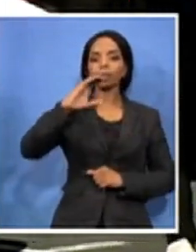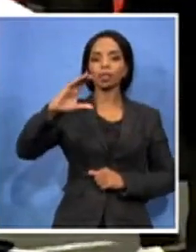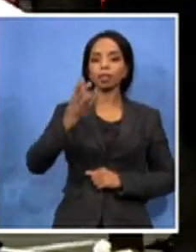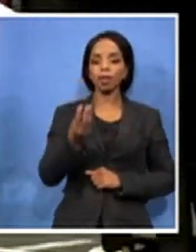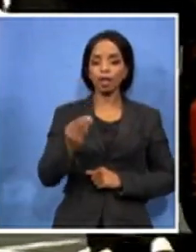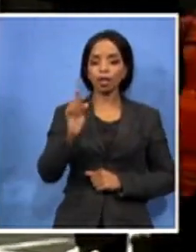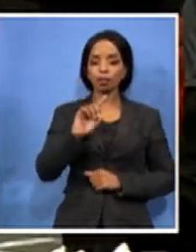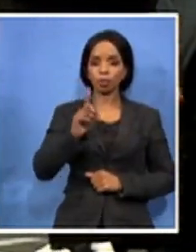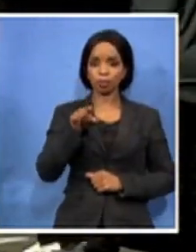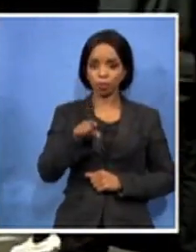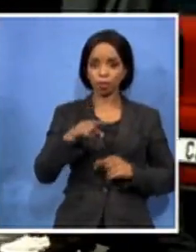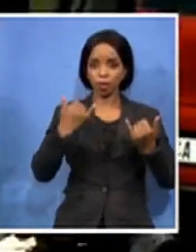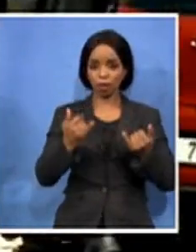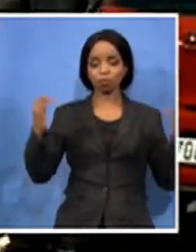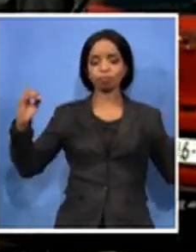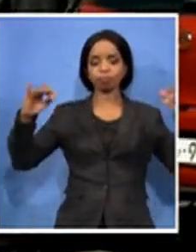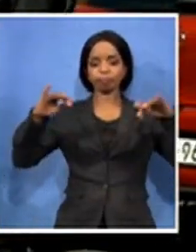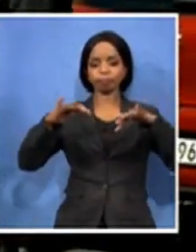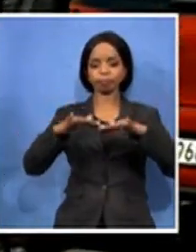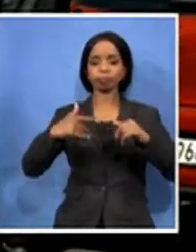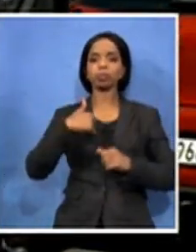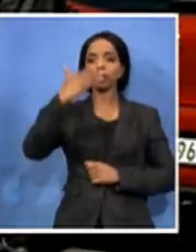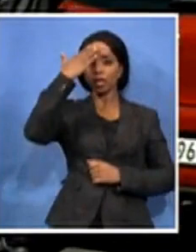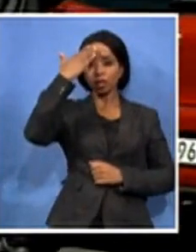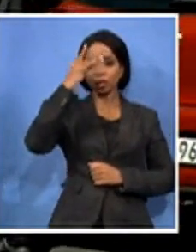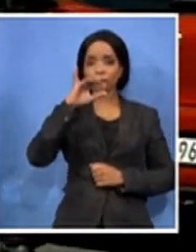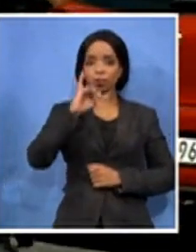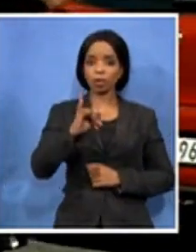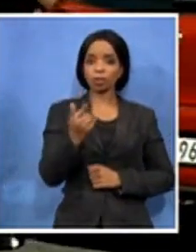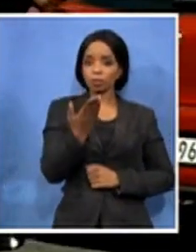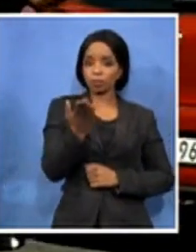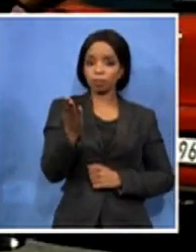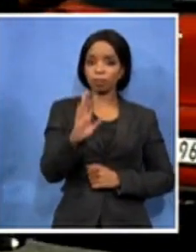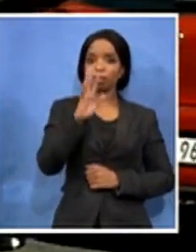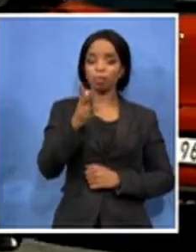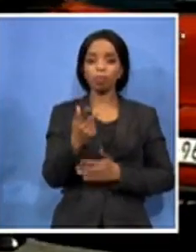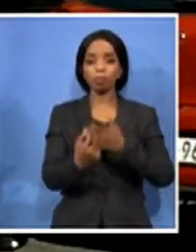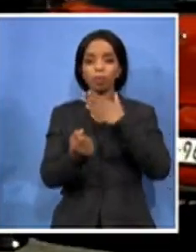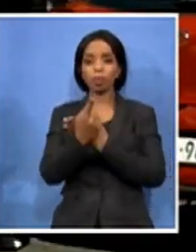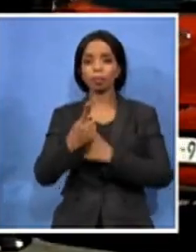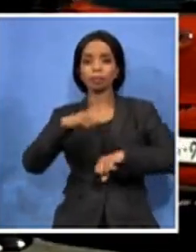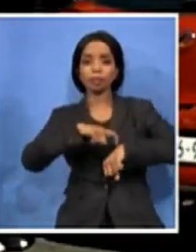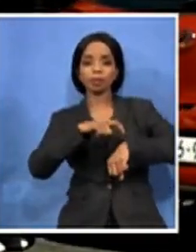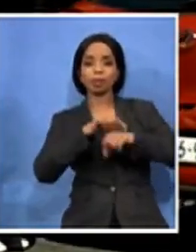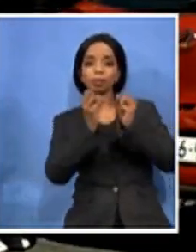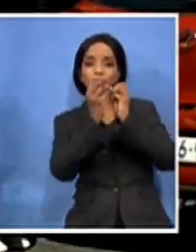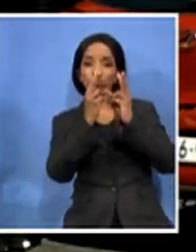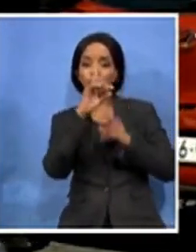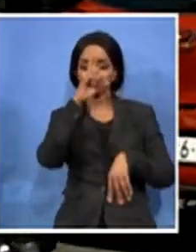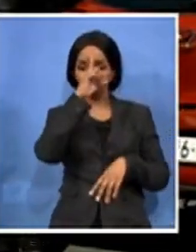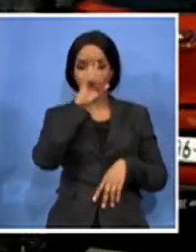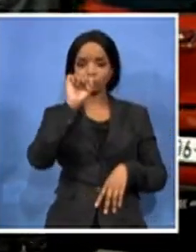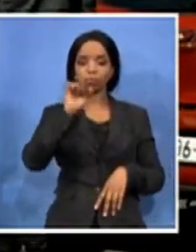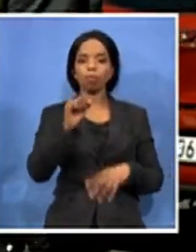know that the protest itself will be taking place at 12, or it's just gone 12 o'clock, just a few minutes before. We understand